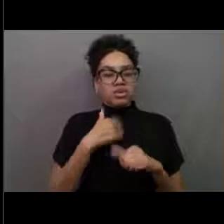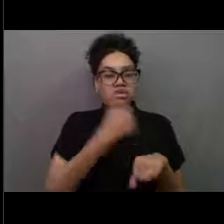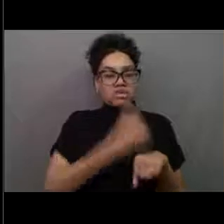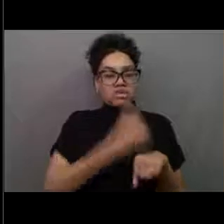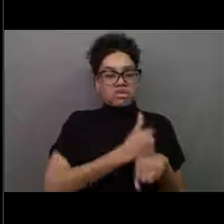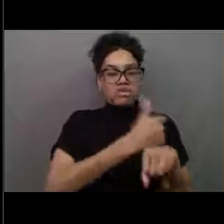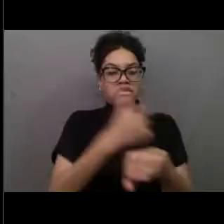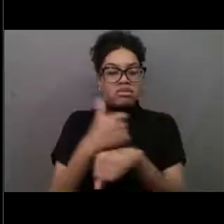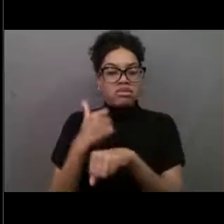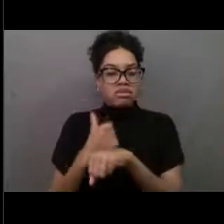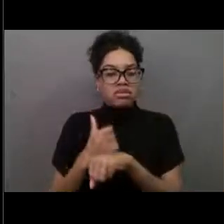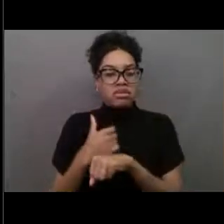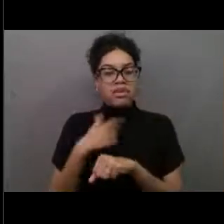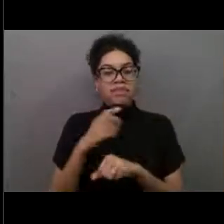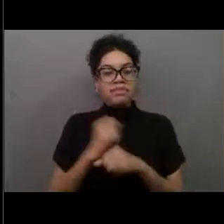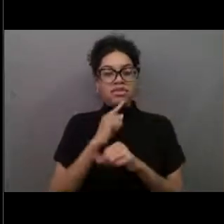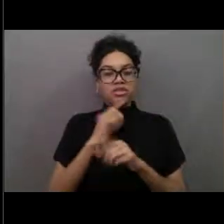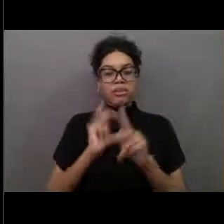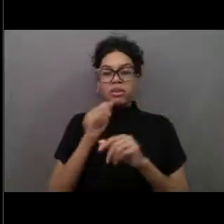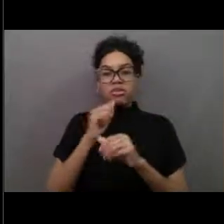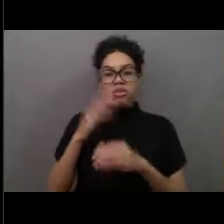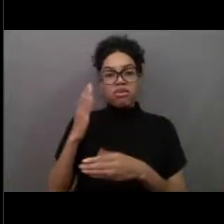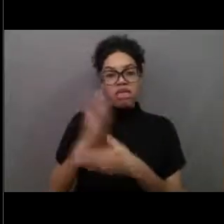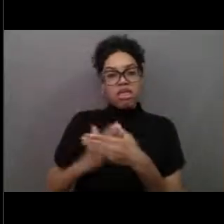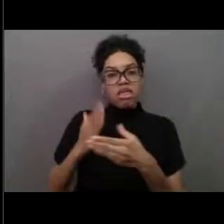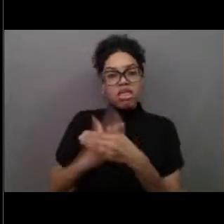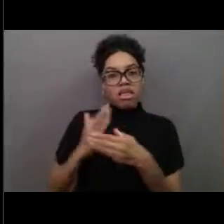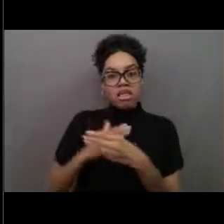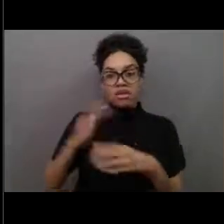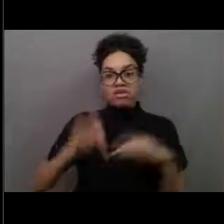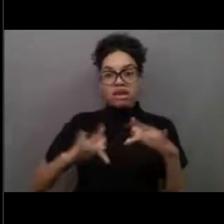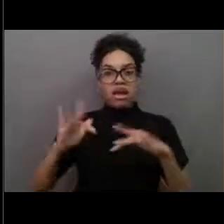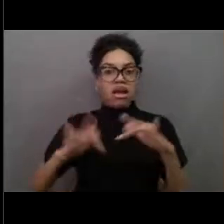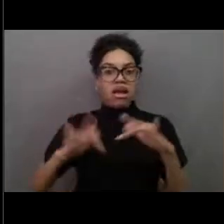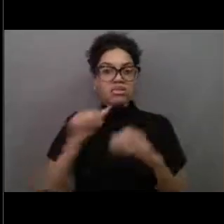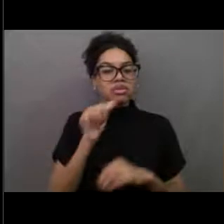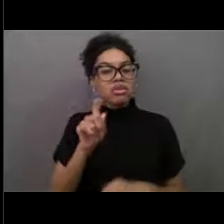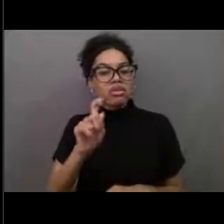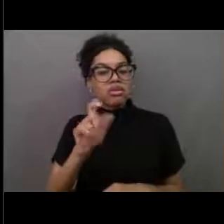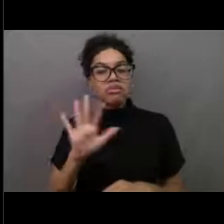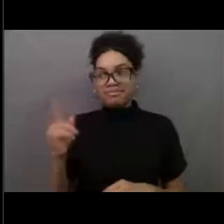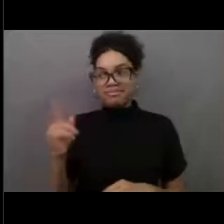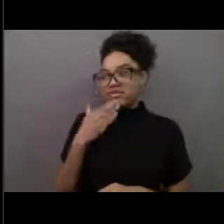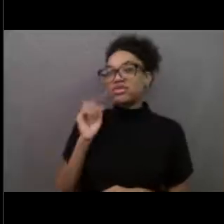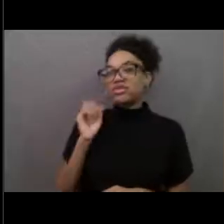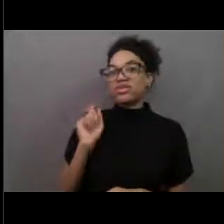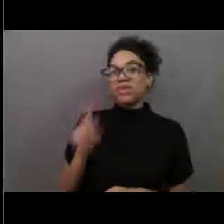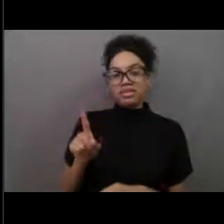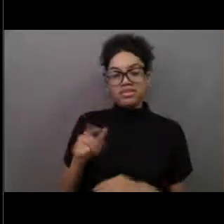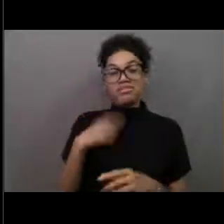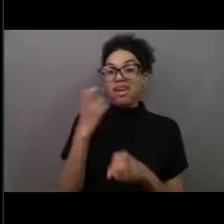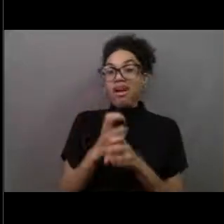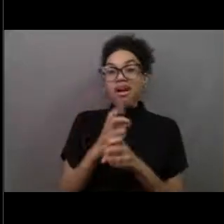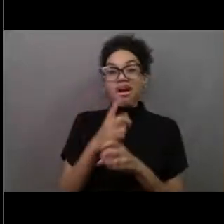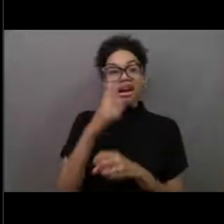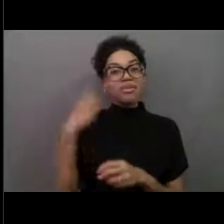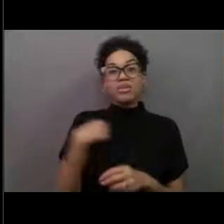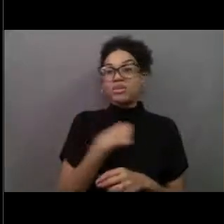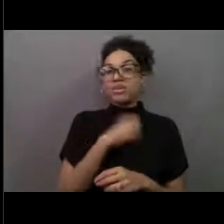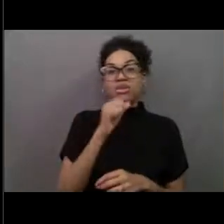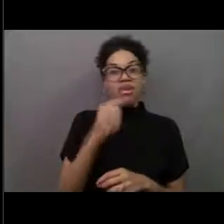them? That's a very good question, Patricia. It's hard because we don't have an entry road like you would in a